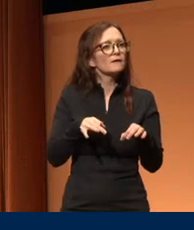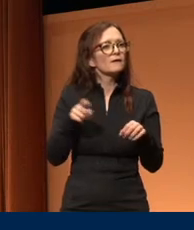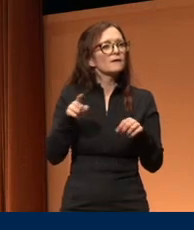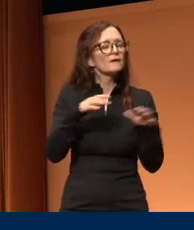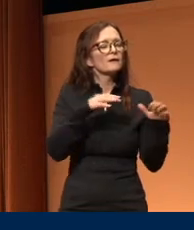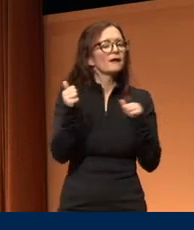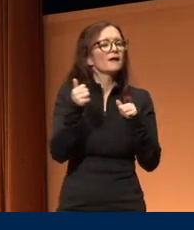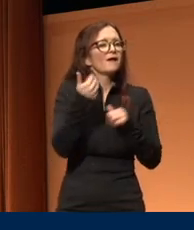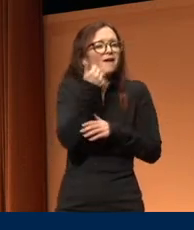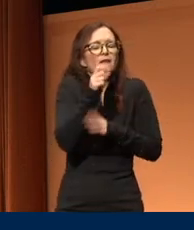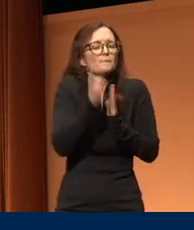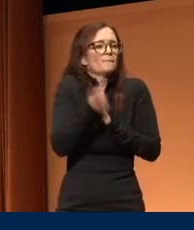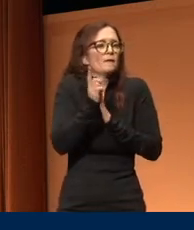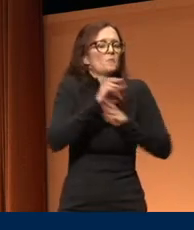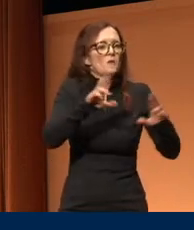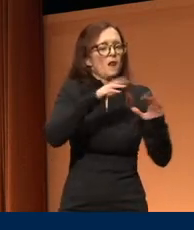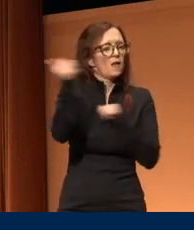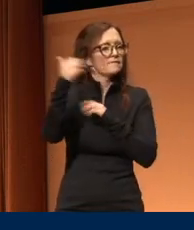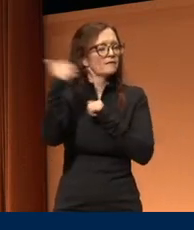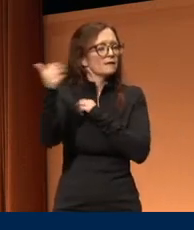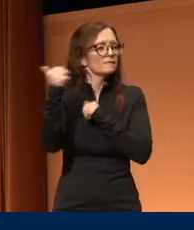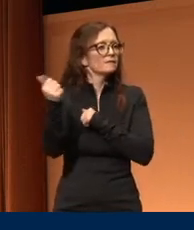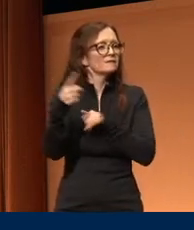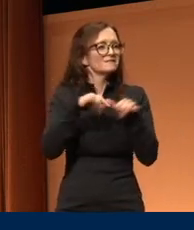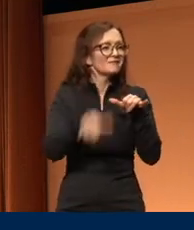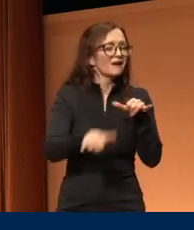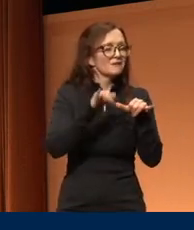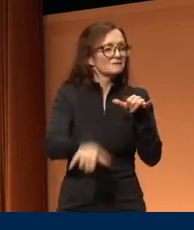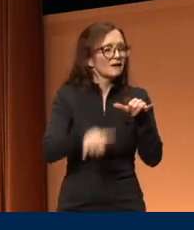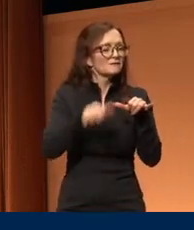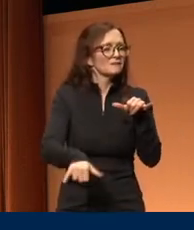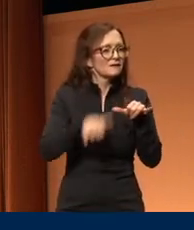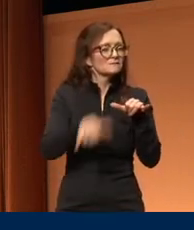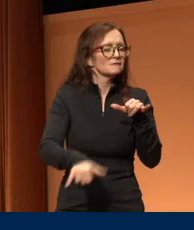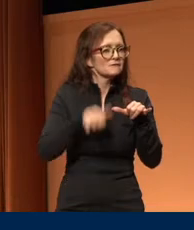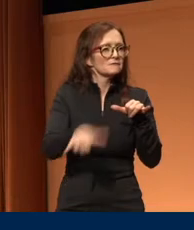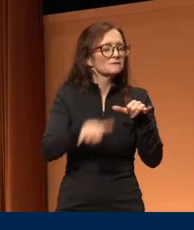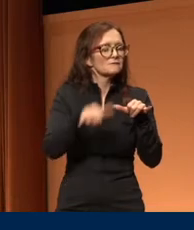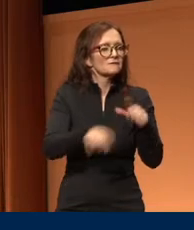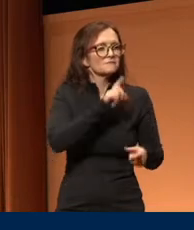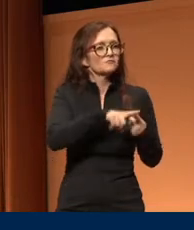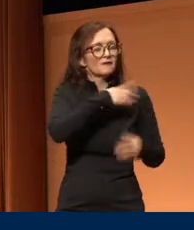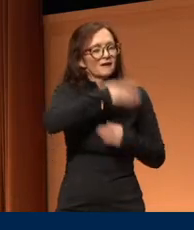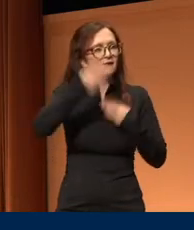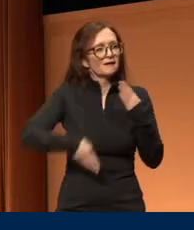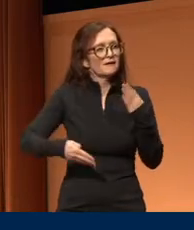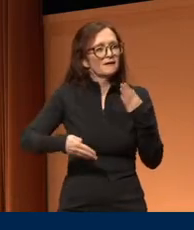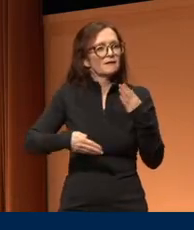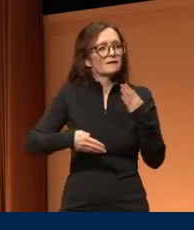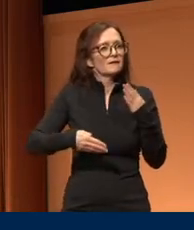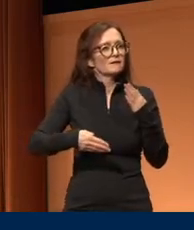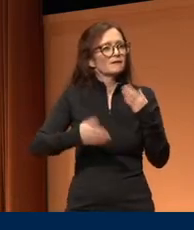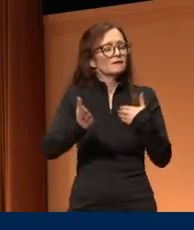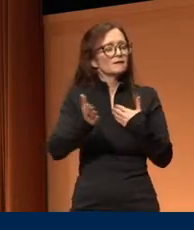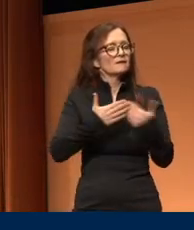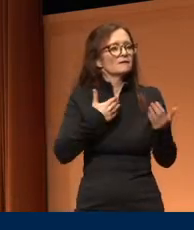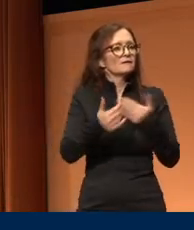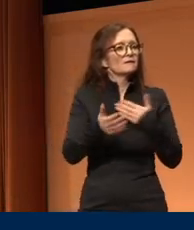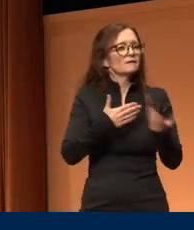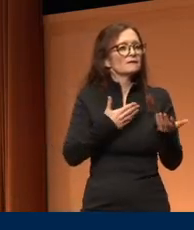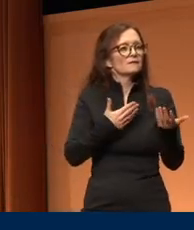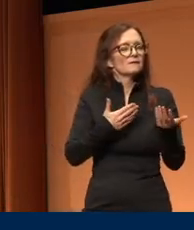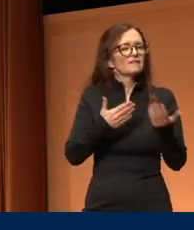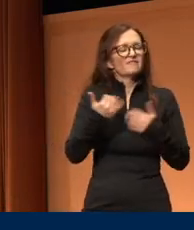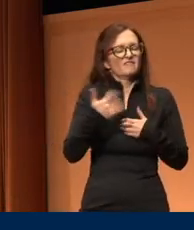any minute now. He ended up staying and was actively involved until the end, even though he remained a committed climate